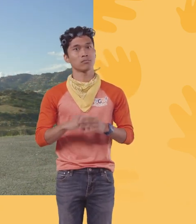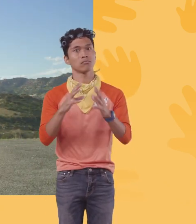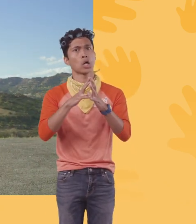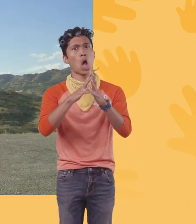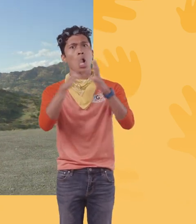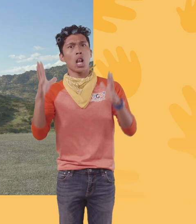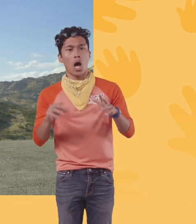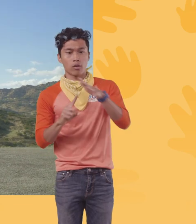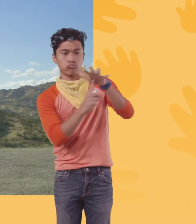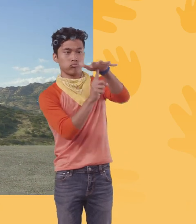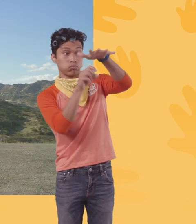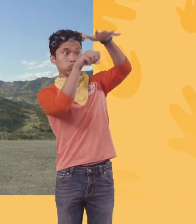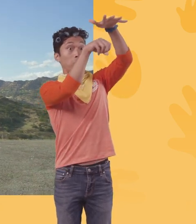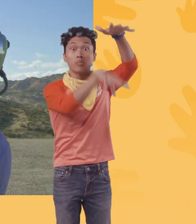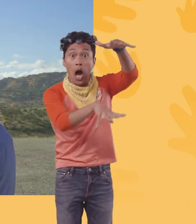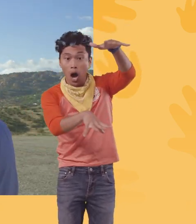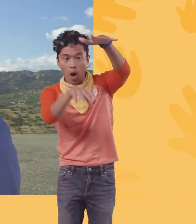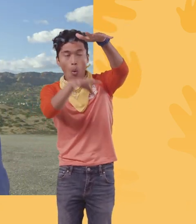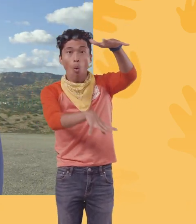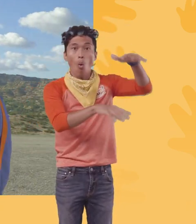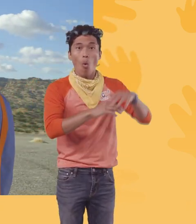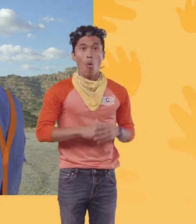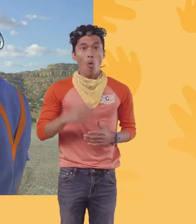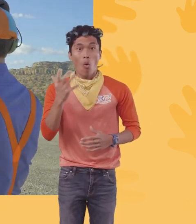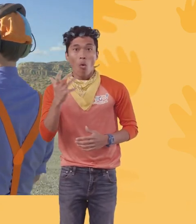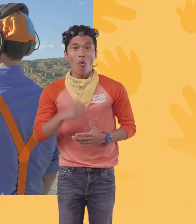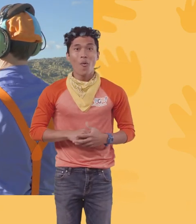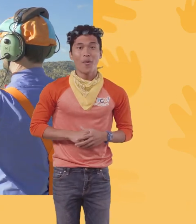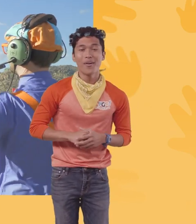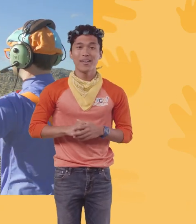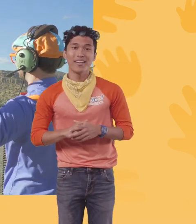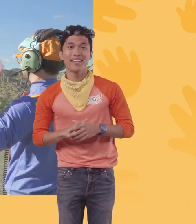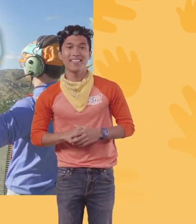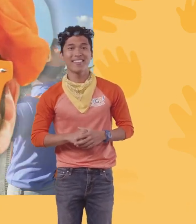There's so much water that came out of that helicopter!